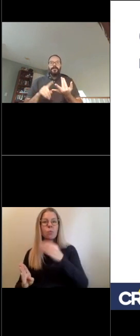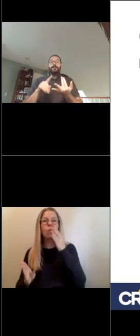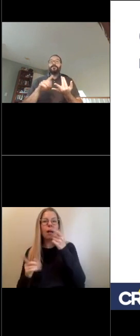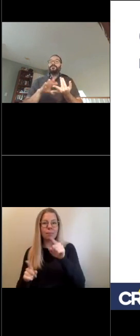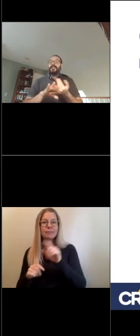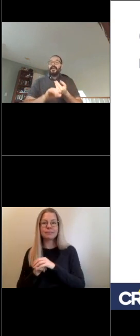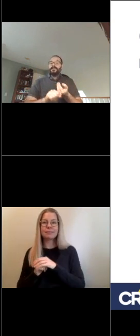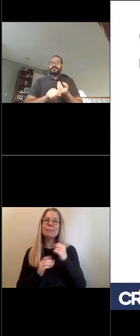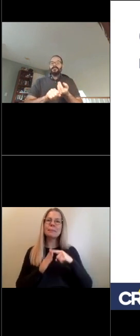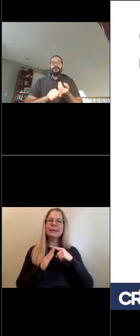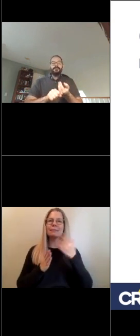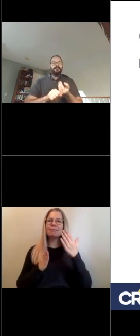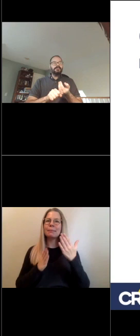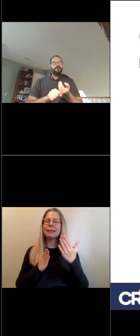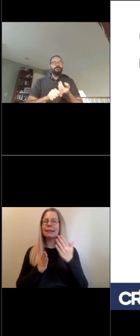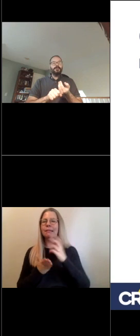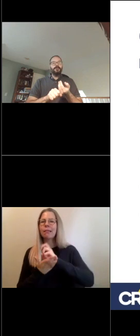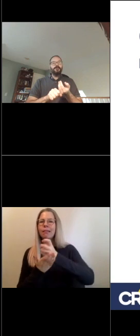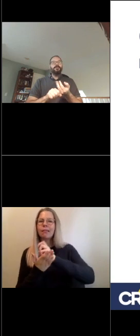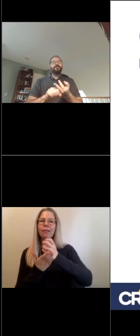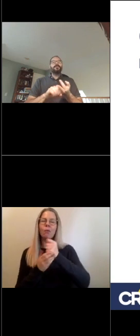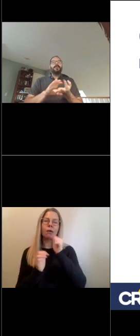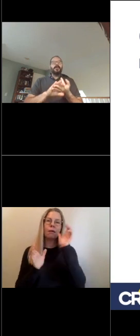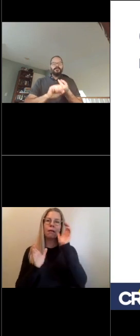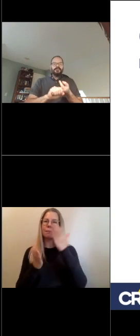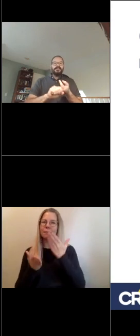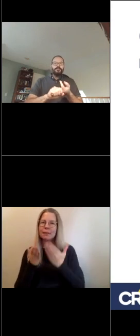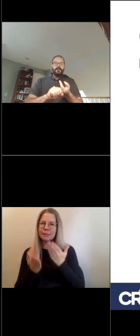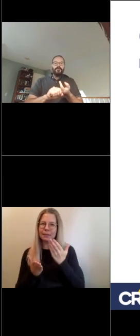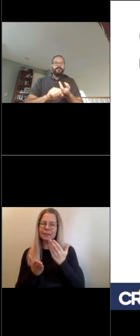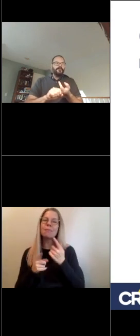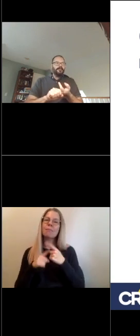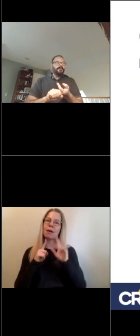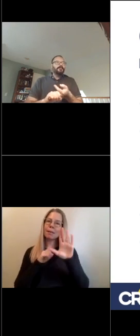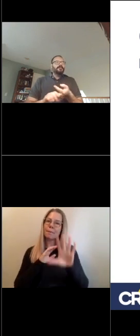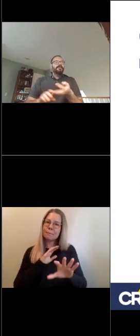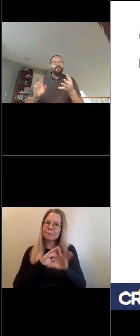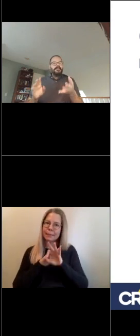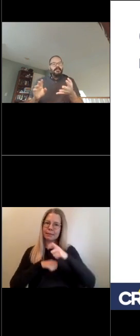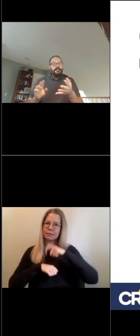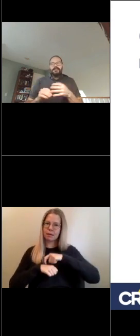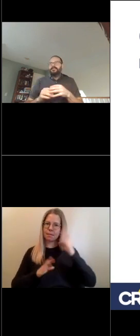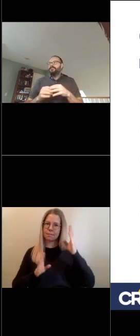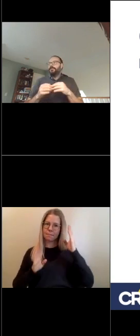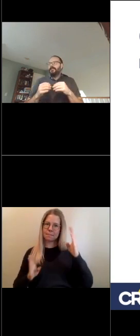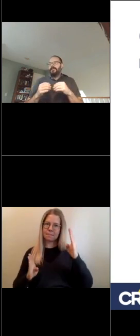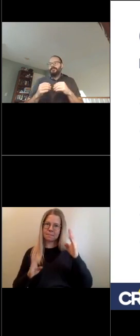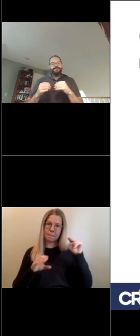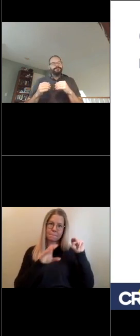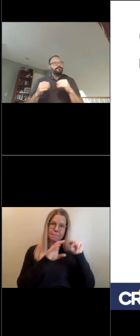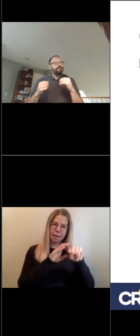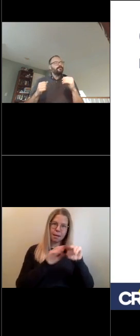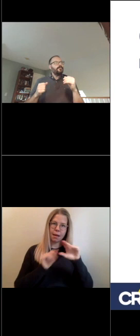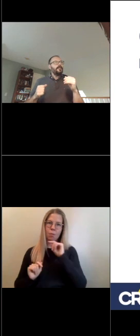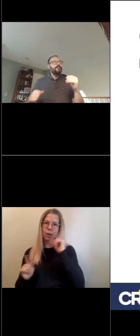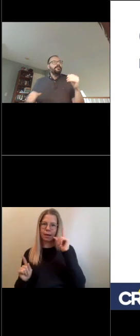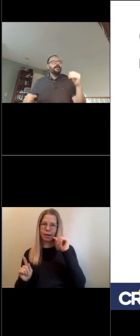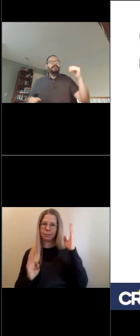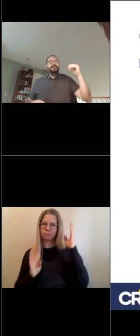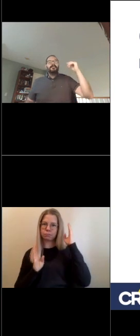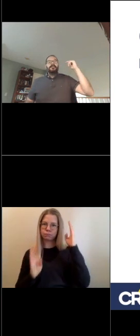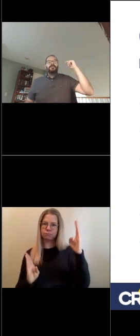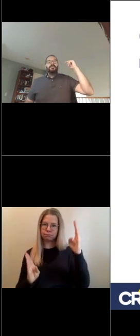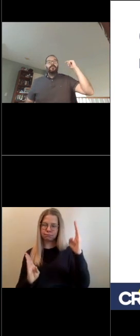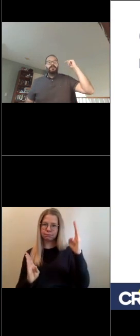window, protect the sleep window, and sleep will fill it. The key message being